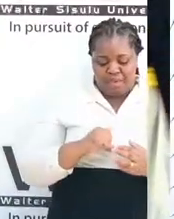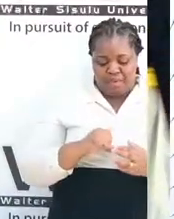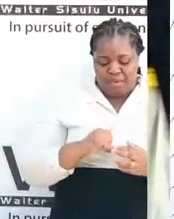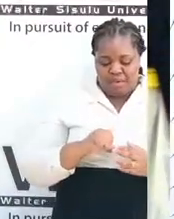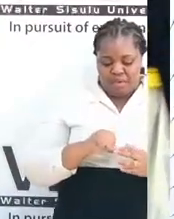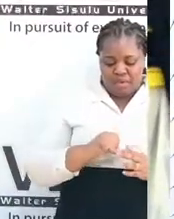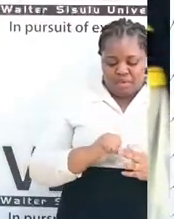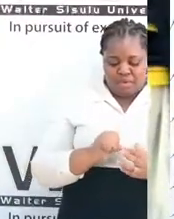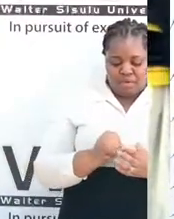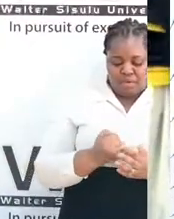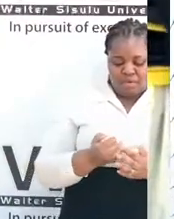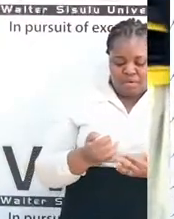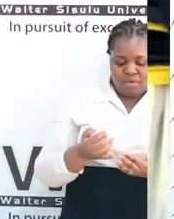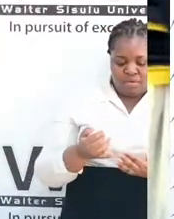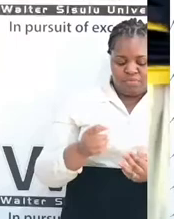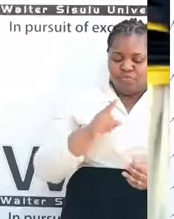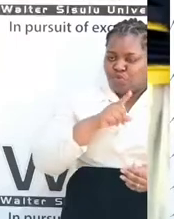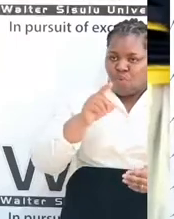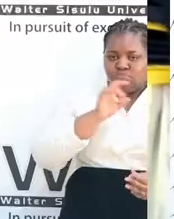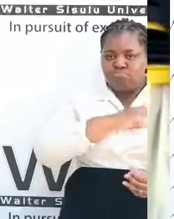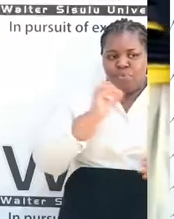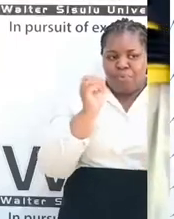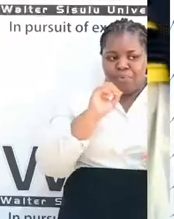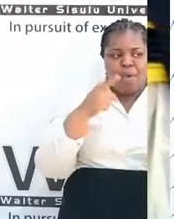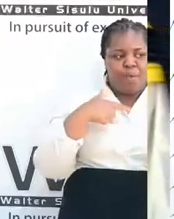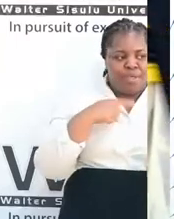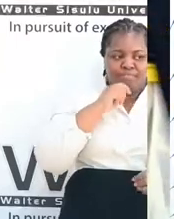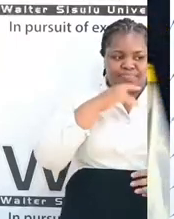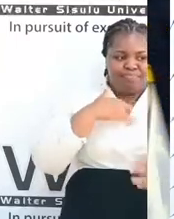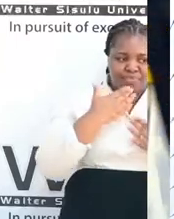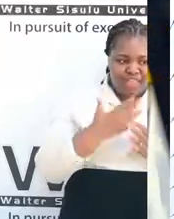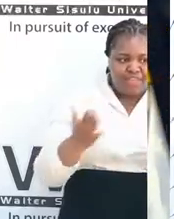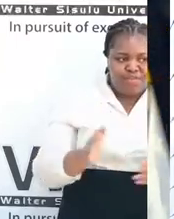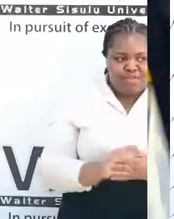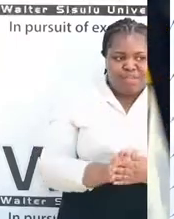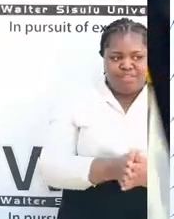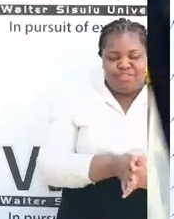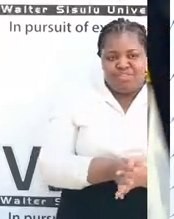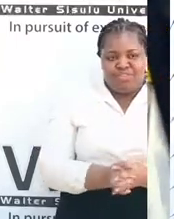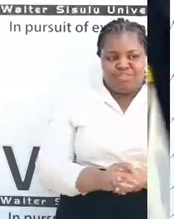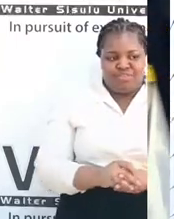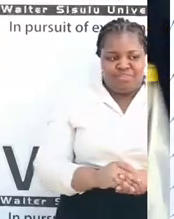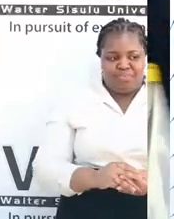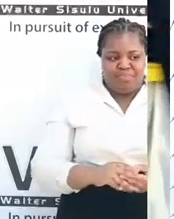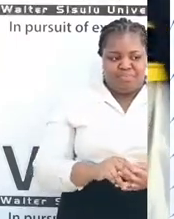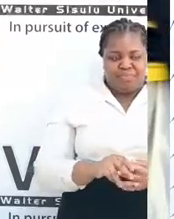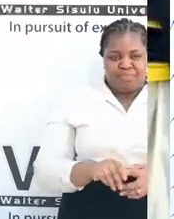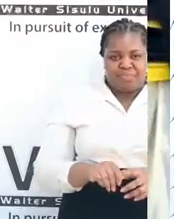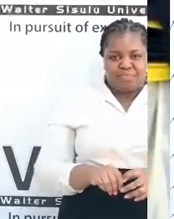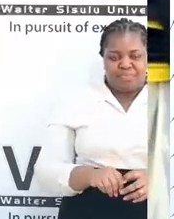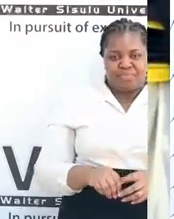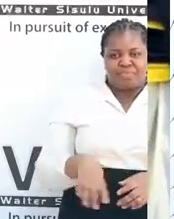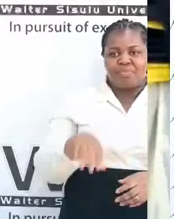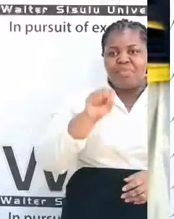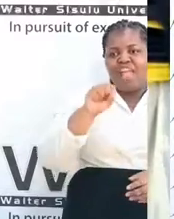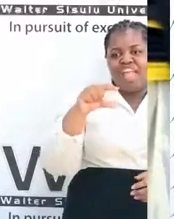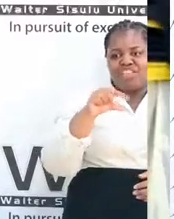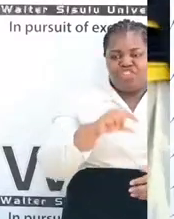are fearless, and for that we are grateful. To the our